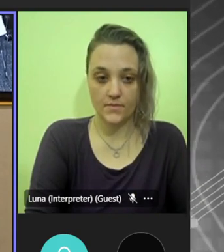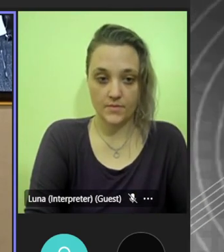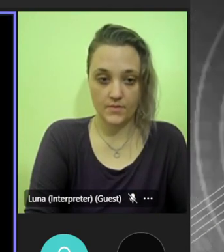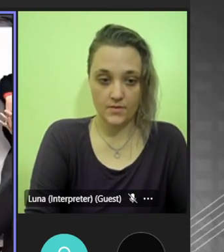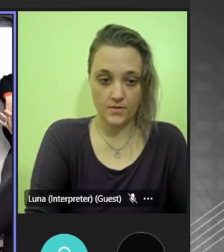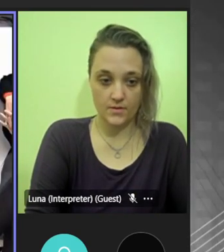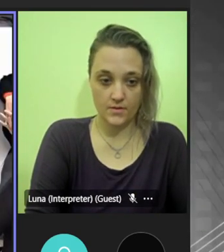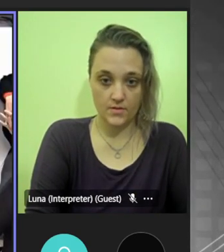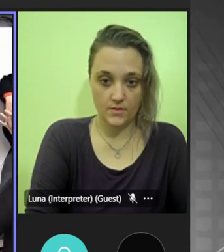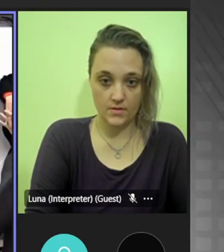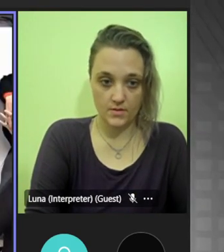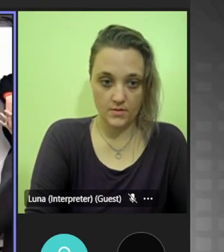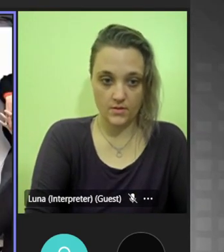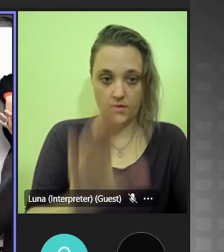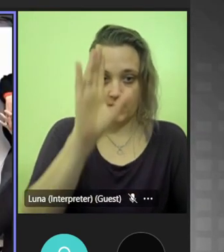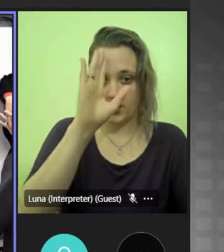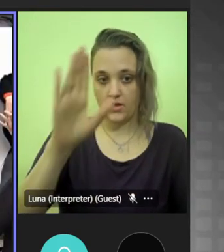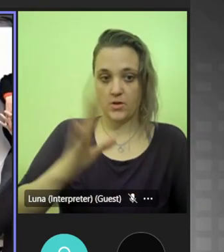Good evening.